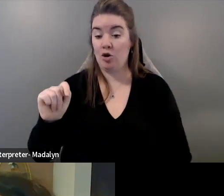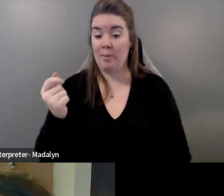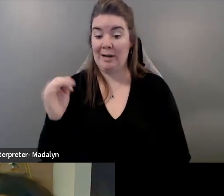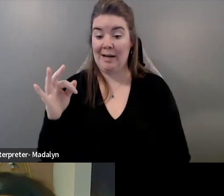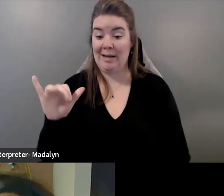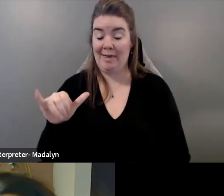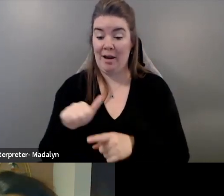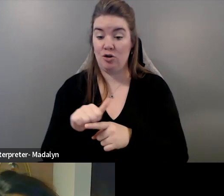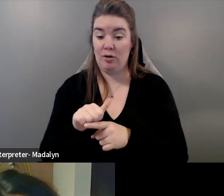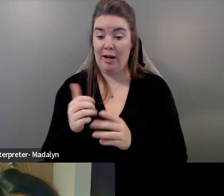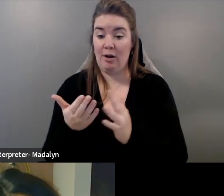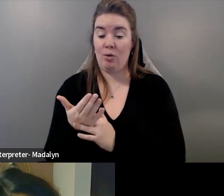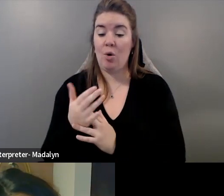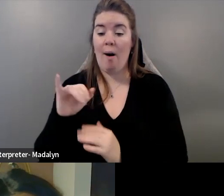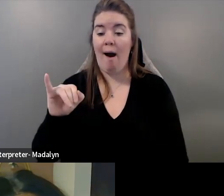through ILRU.